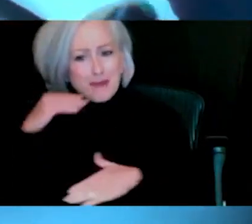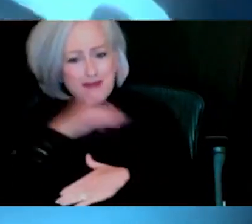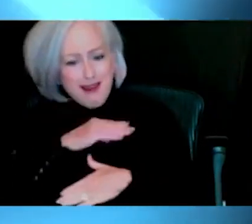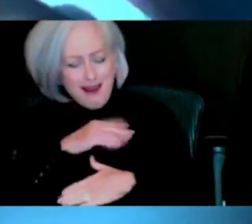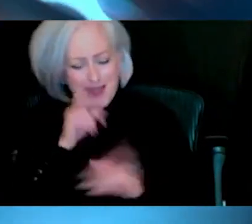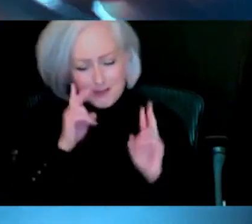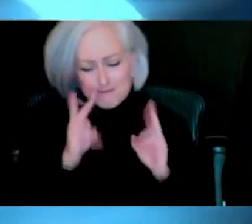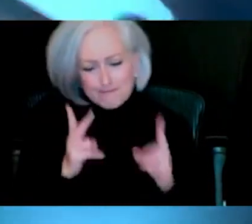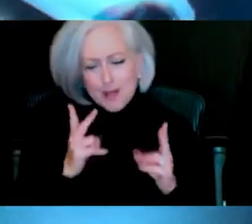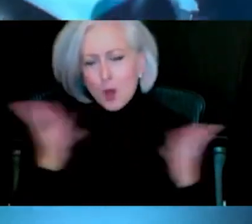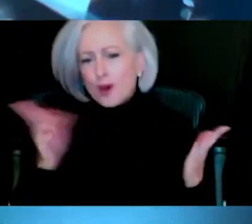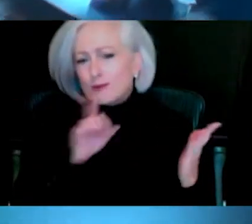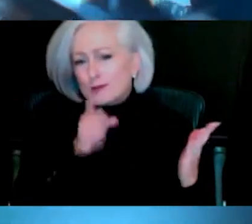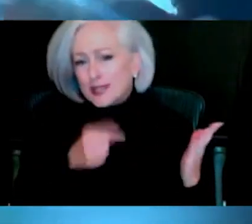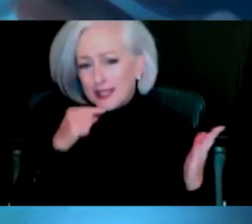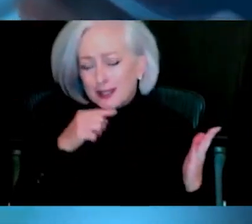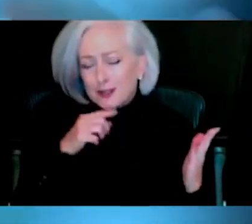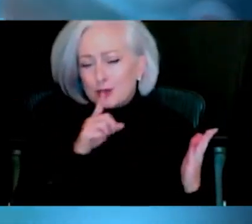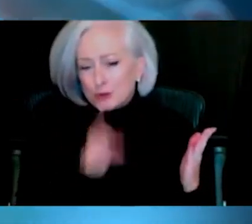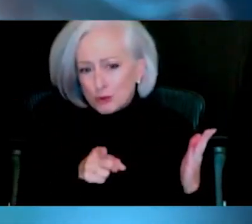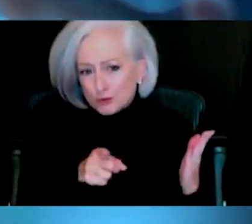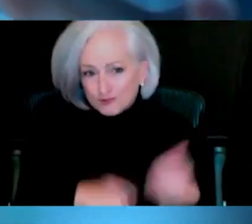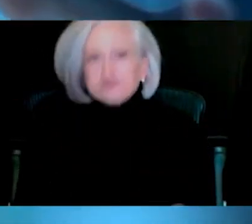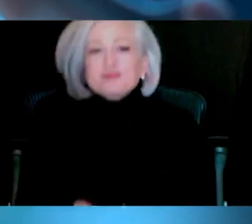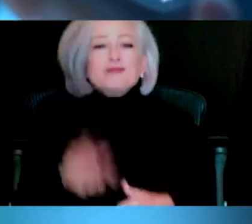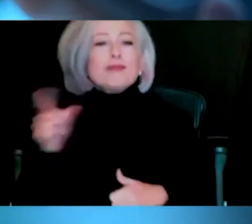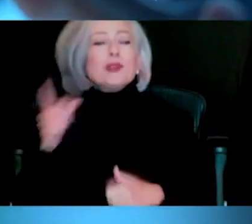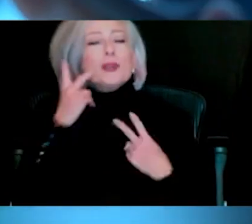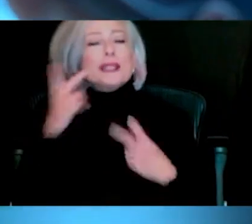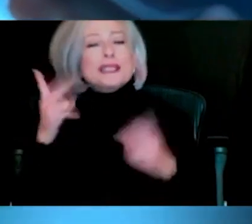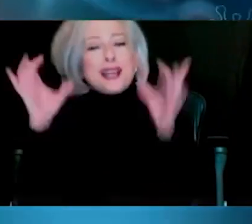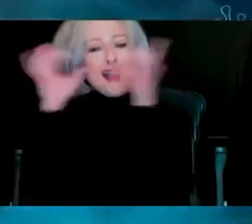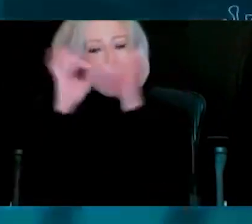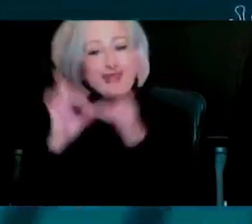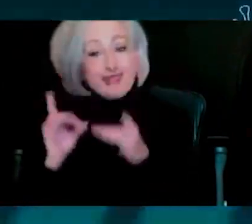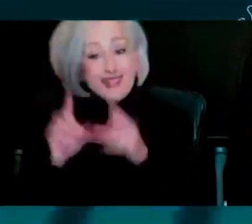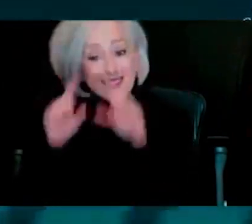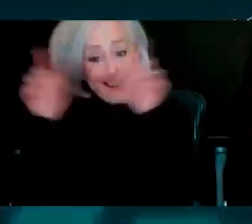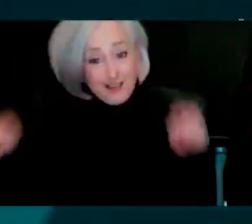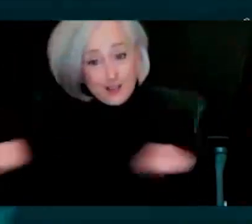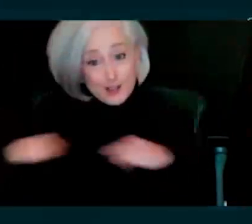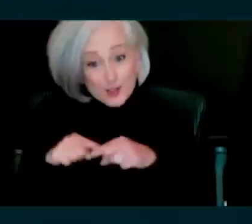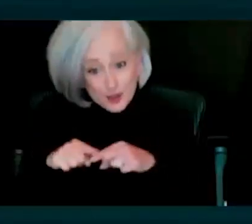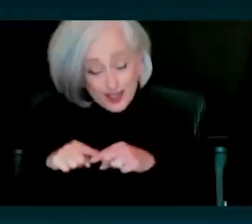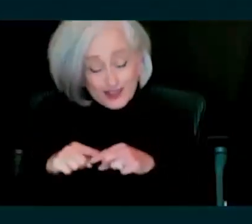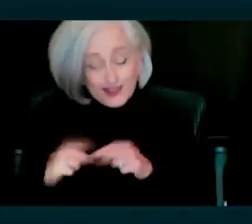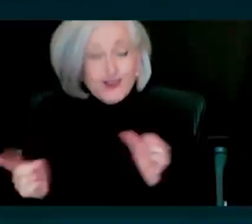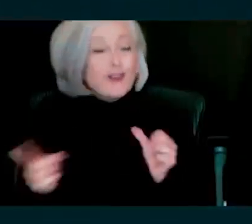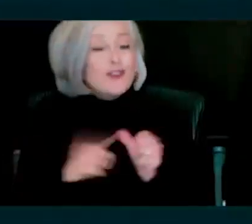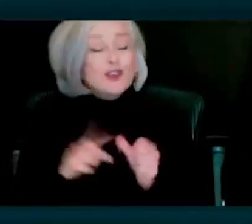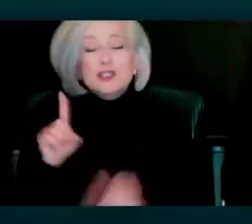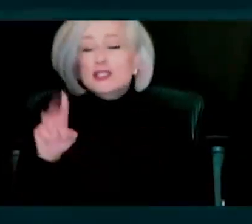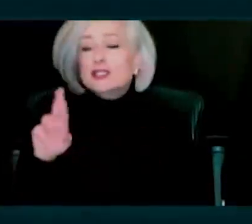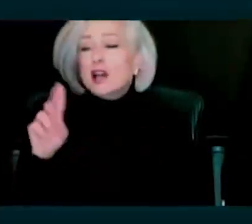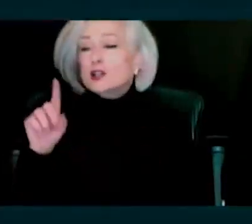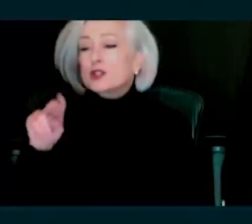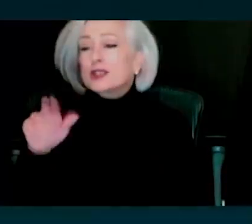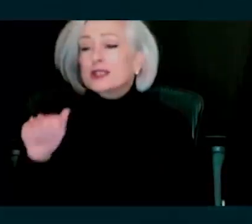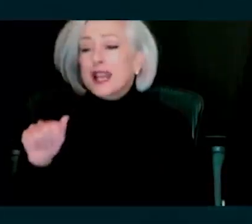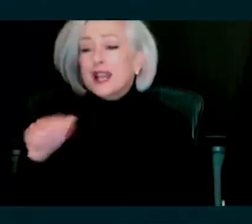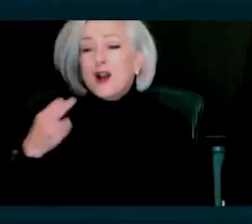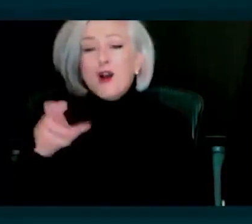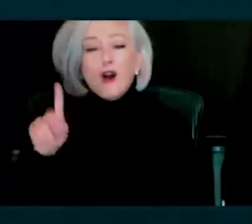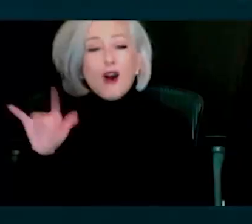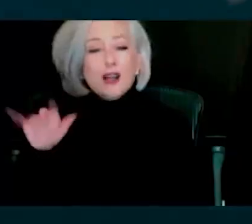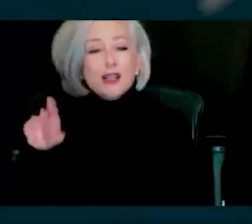Facebook, and the Medical News Network. You can find links right there on your screen. But first, Dr. Dana Hawkinson is in with us this morning with our numbers.